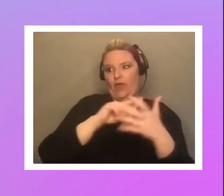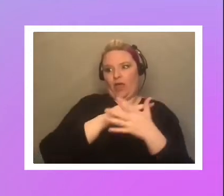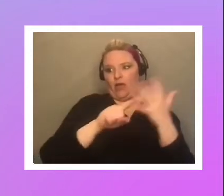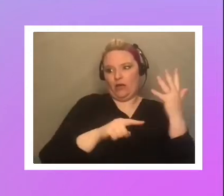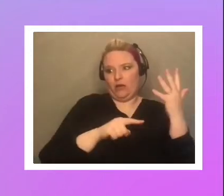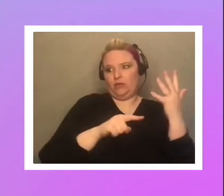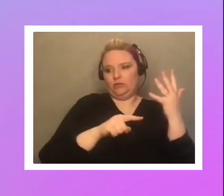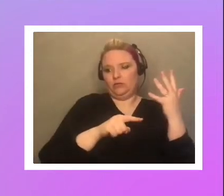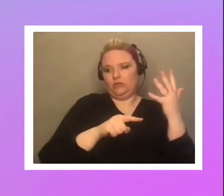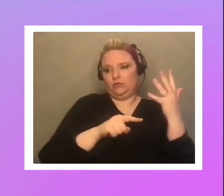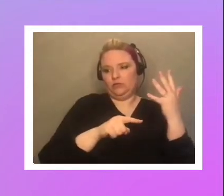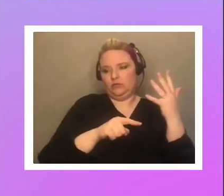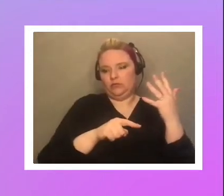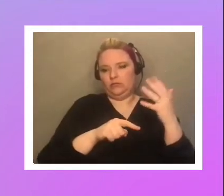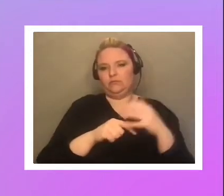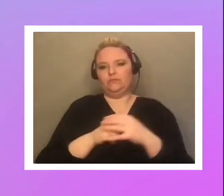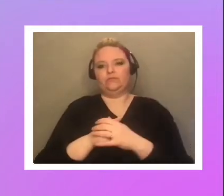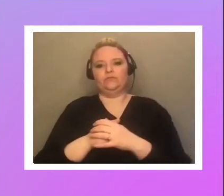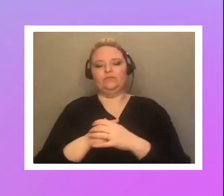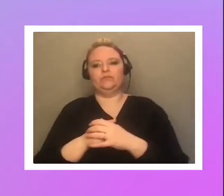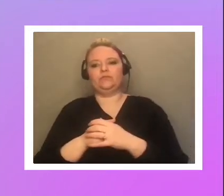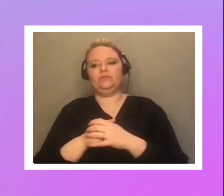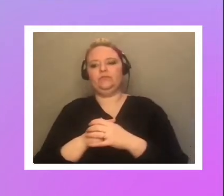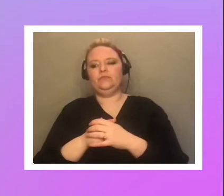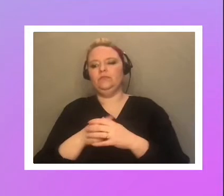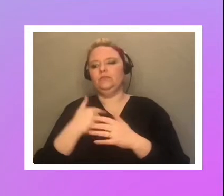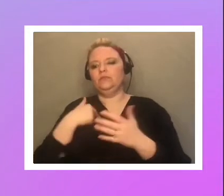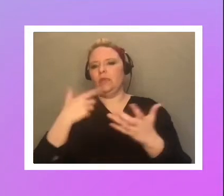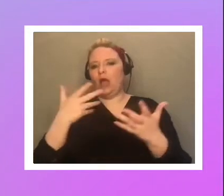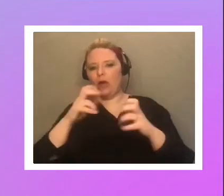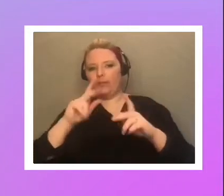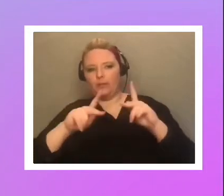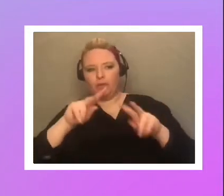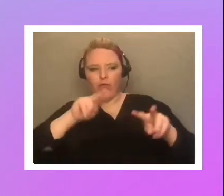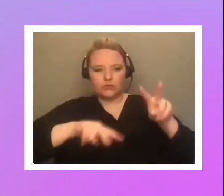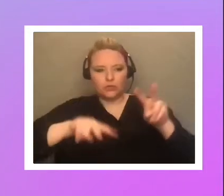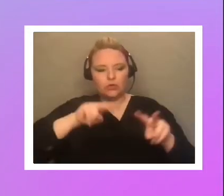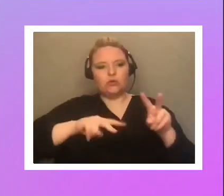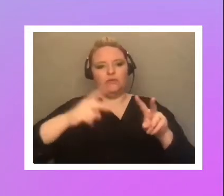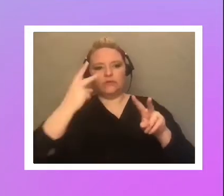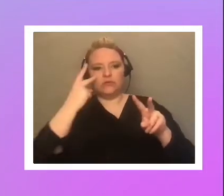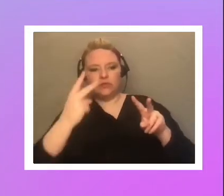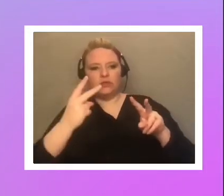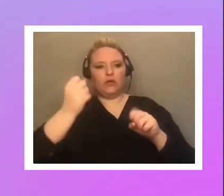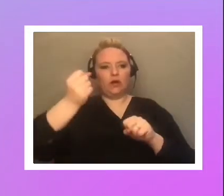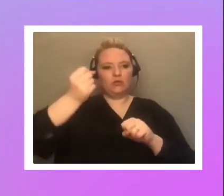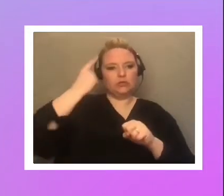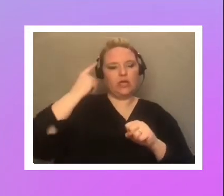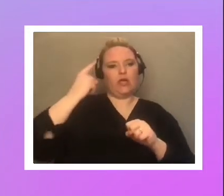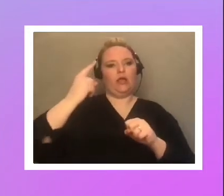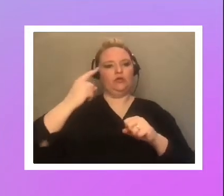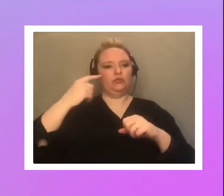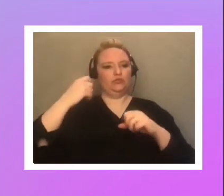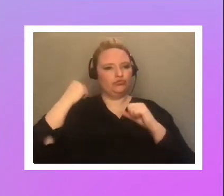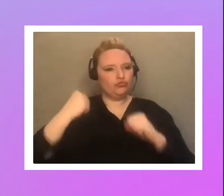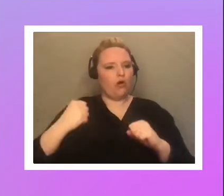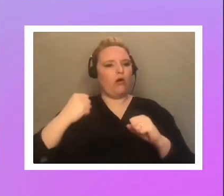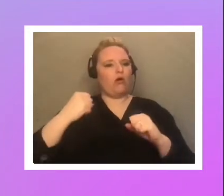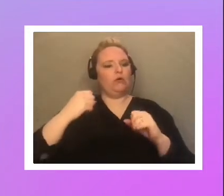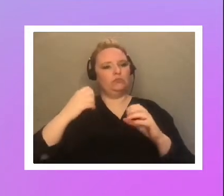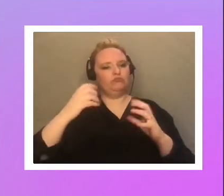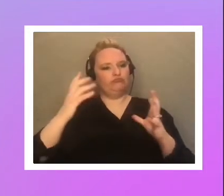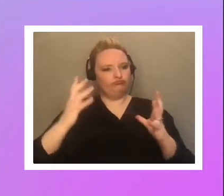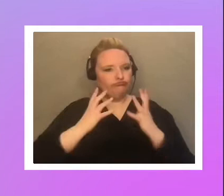be perceivable, operable, understandable, and robust.